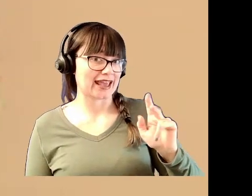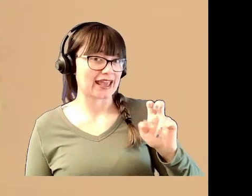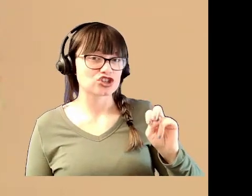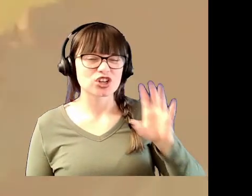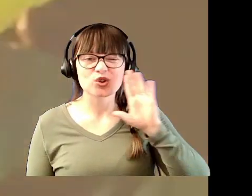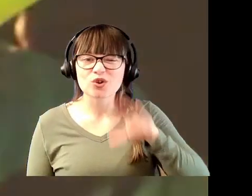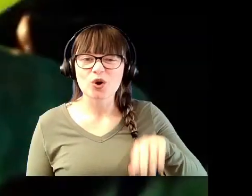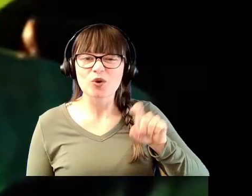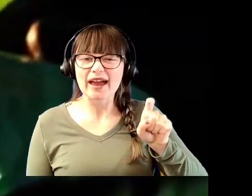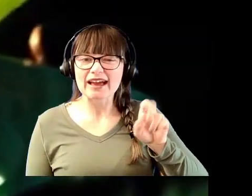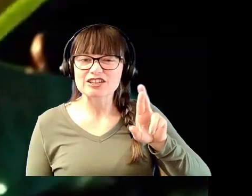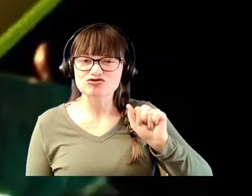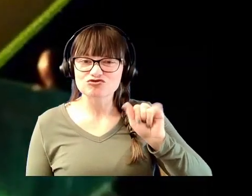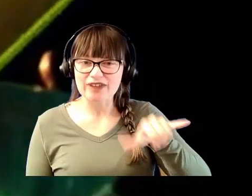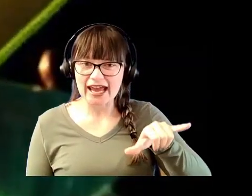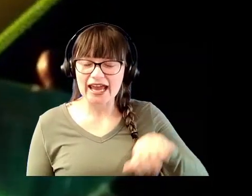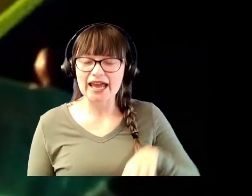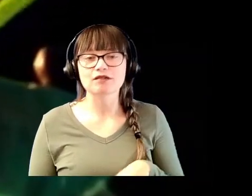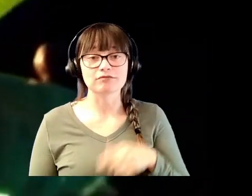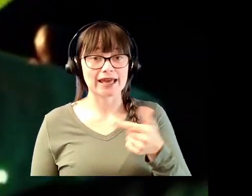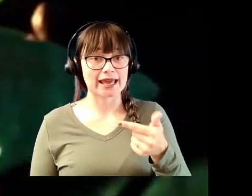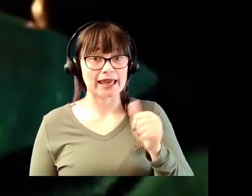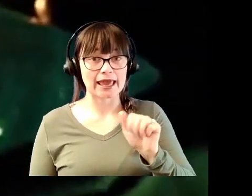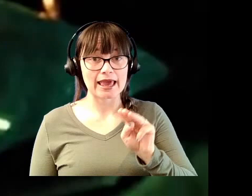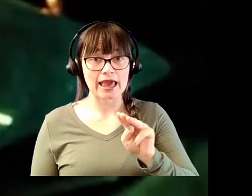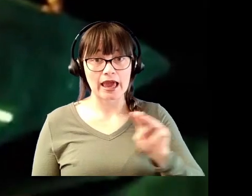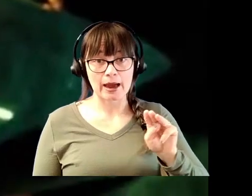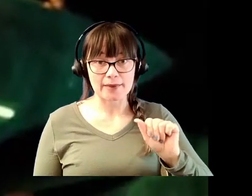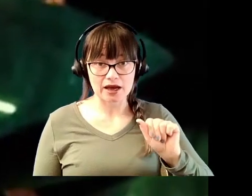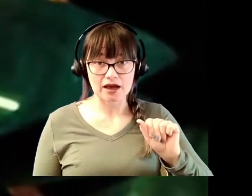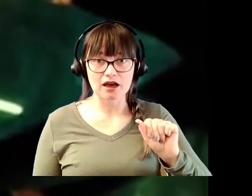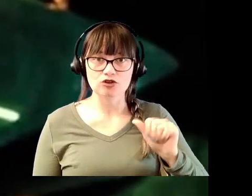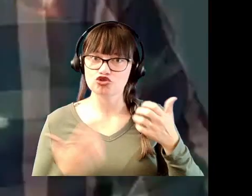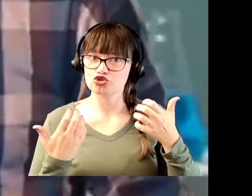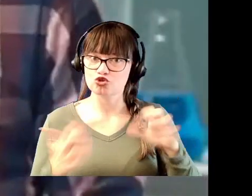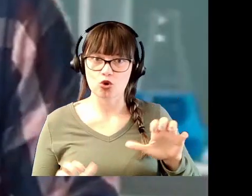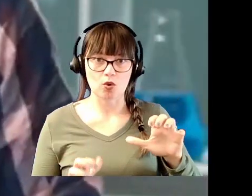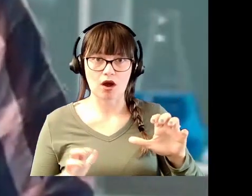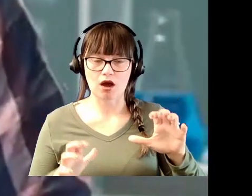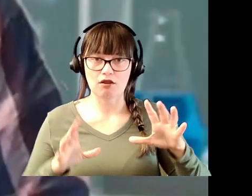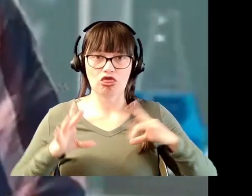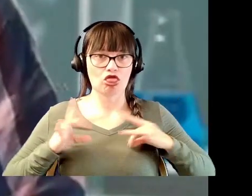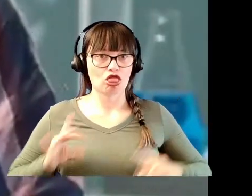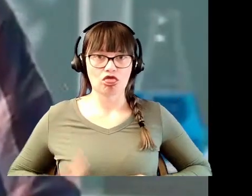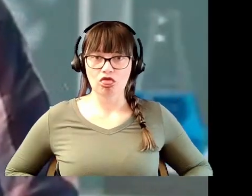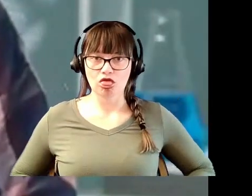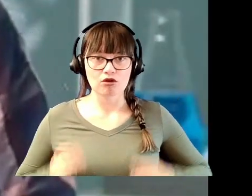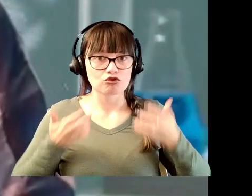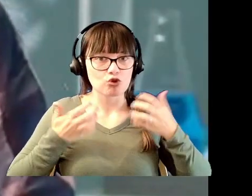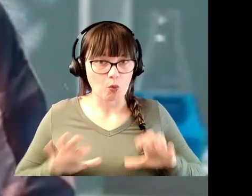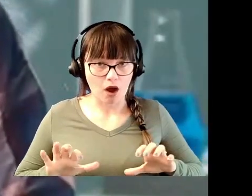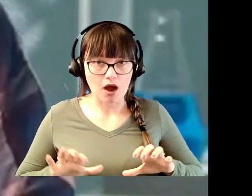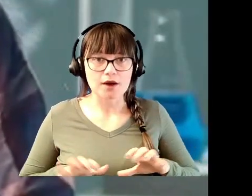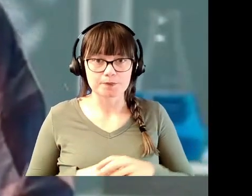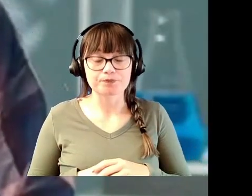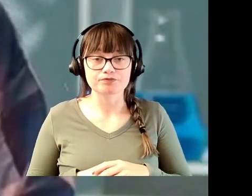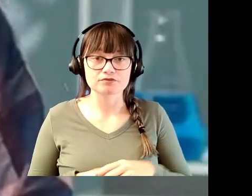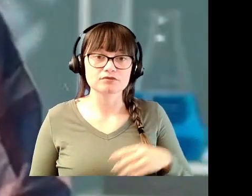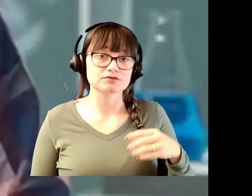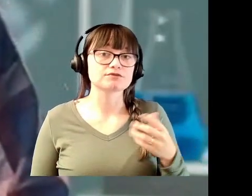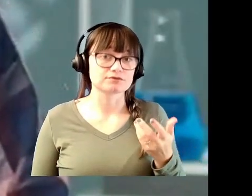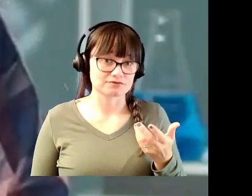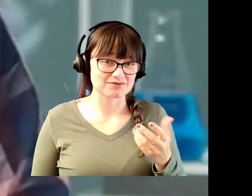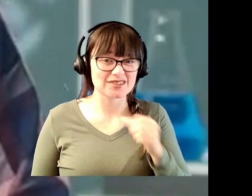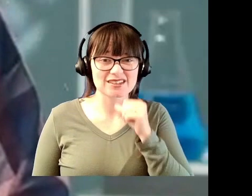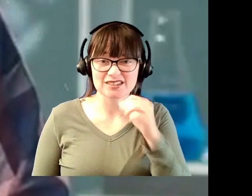radiation, gamma radiation, those types of things definitely don't want to be exposed to. In high doses, the gamma radiation doesn't